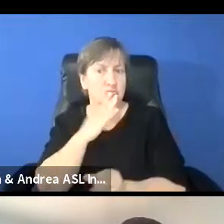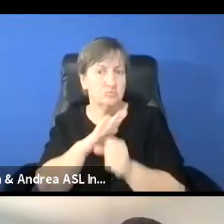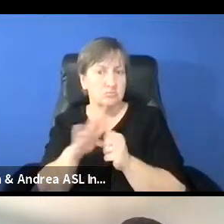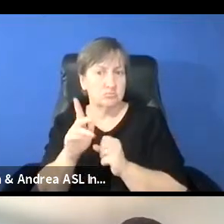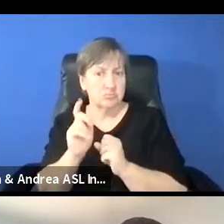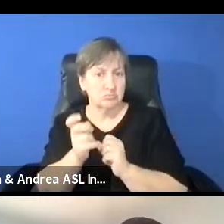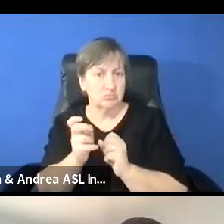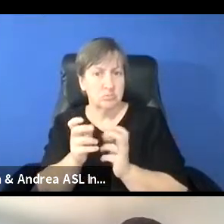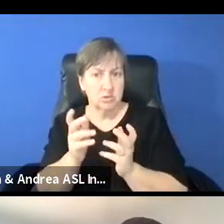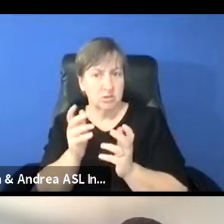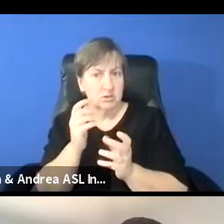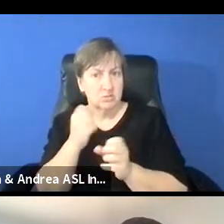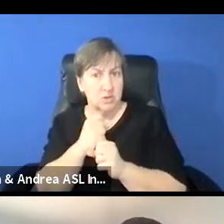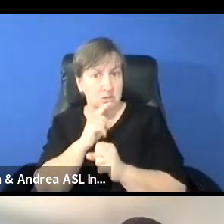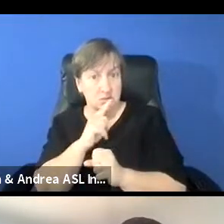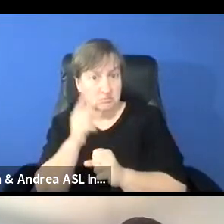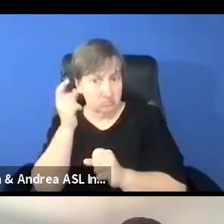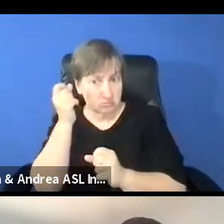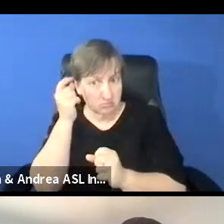Dr. Hunt, does that make sense?